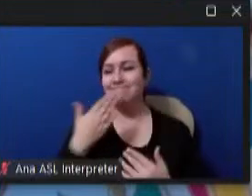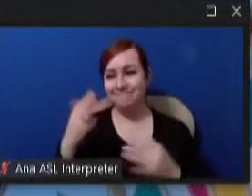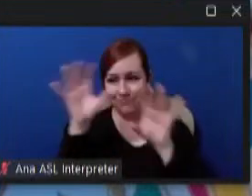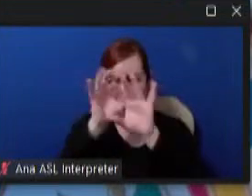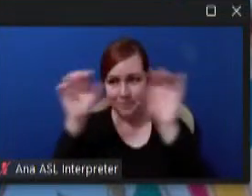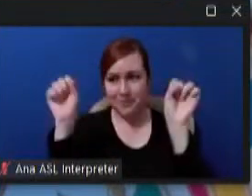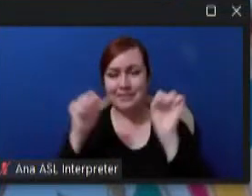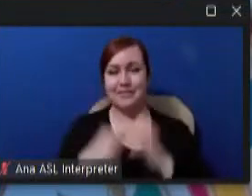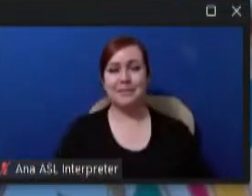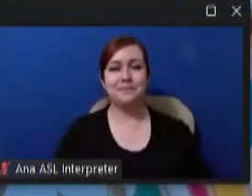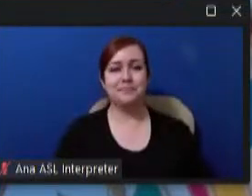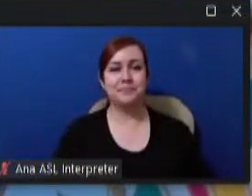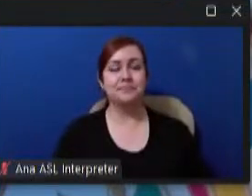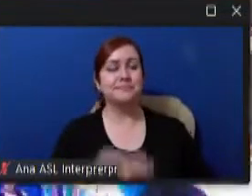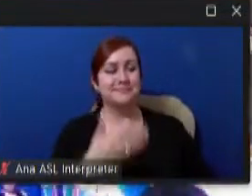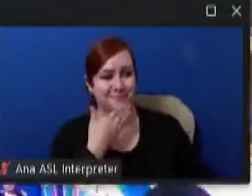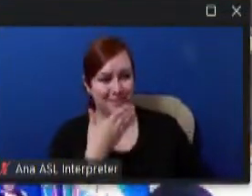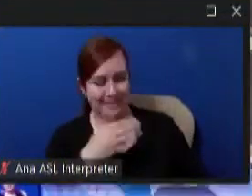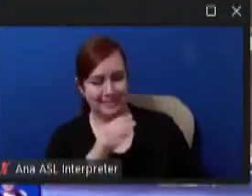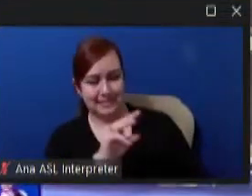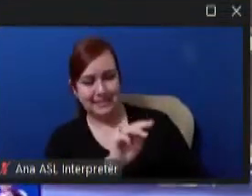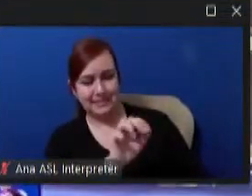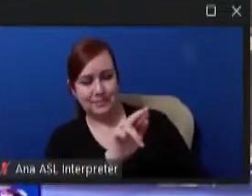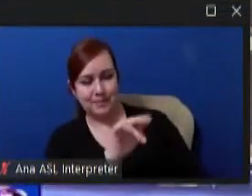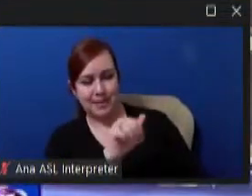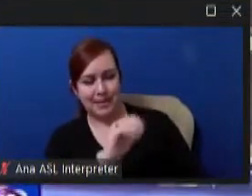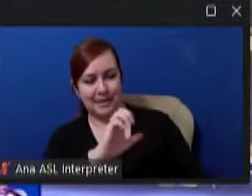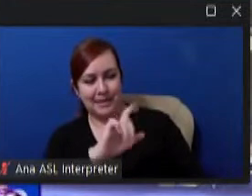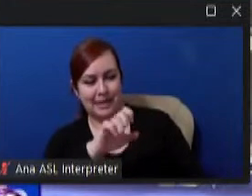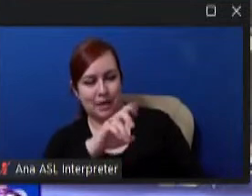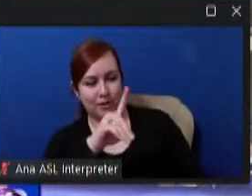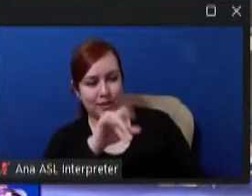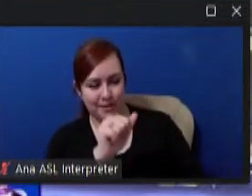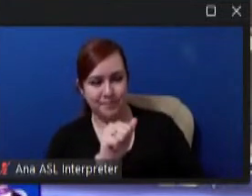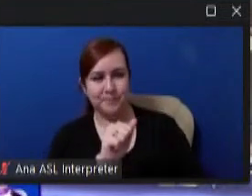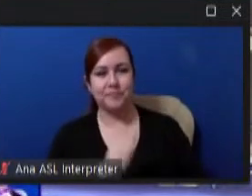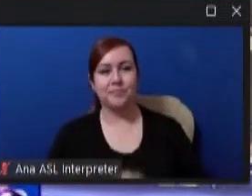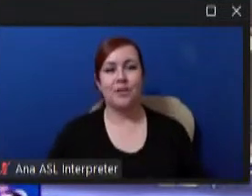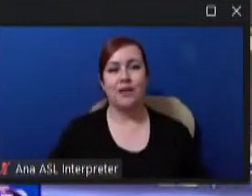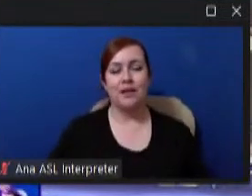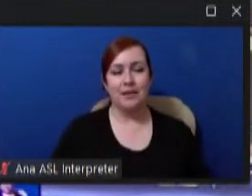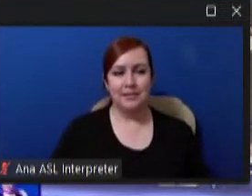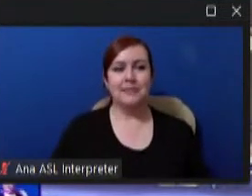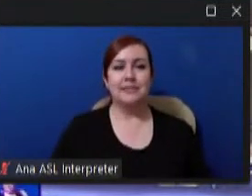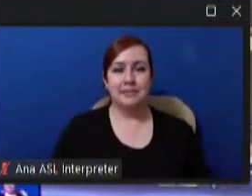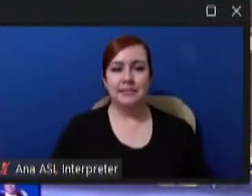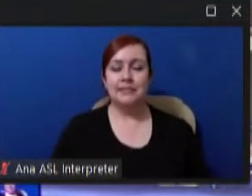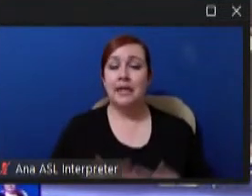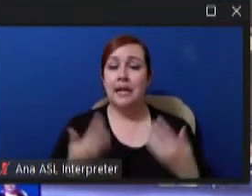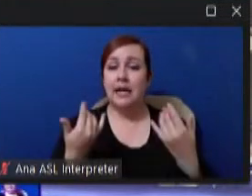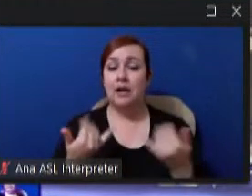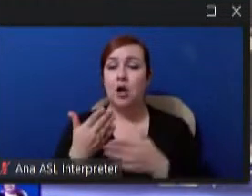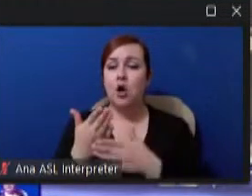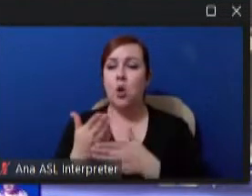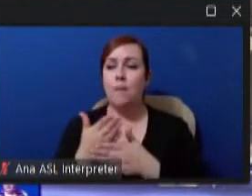a general and a specific question. Thank you very much, Madam Vice President. Thank you, Maria Claudia.